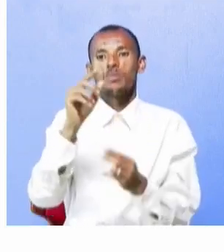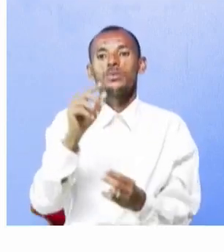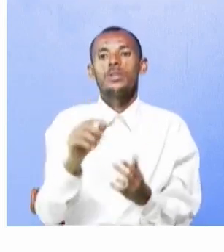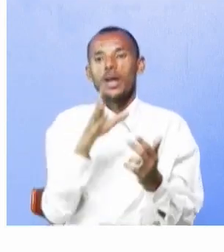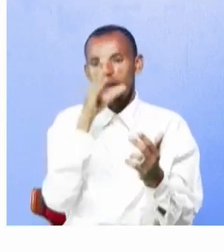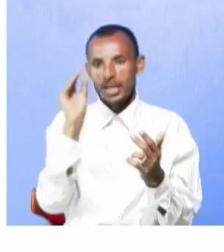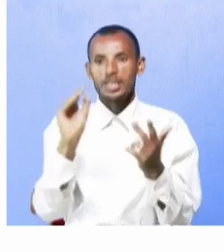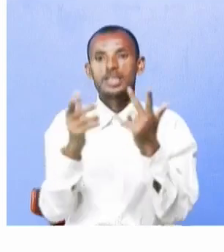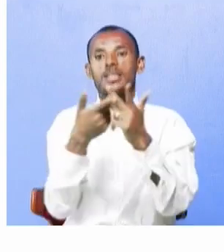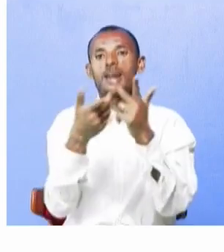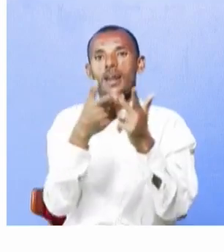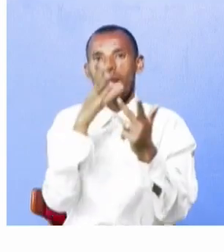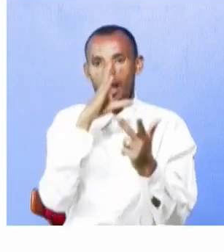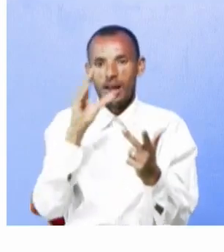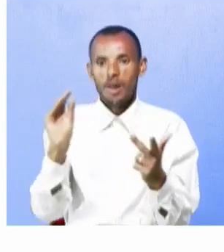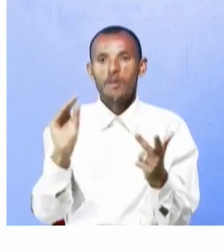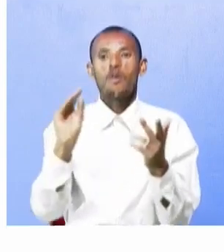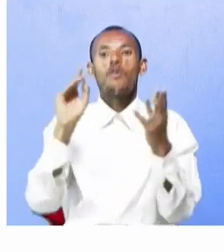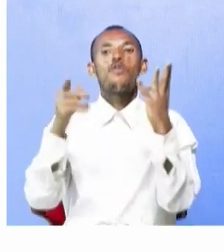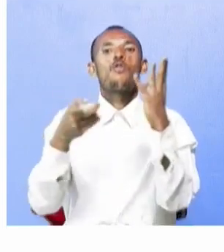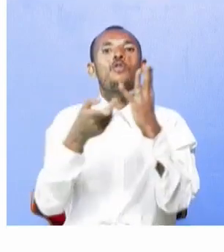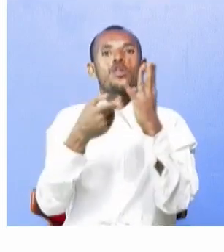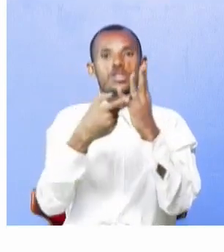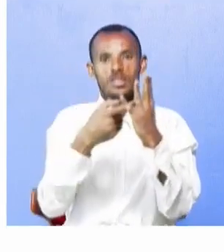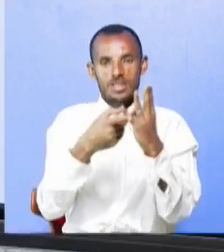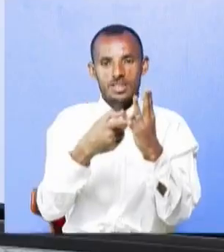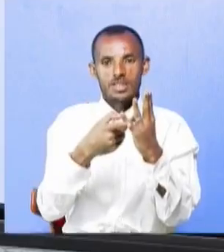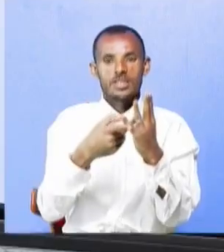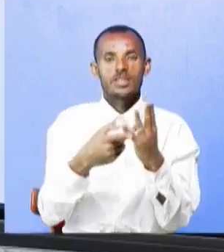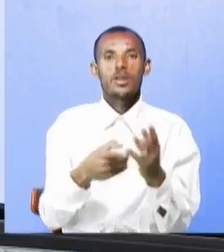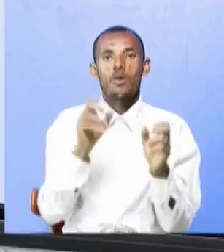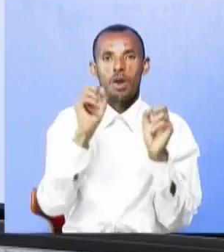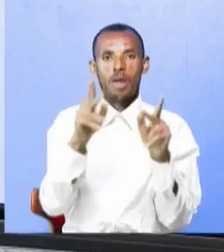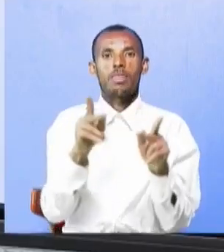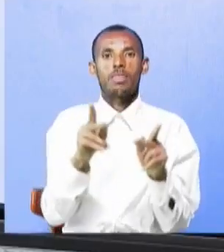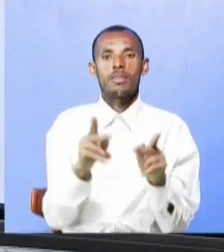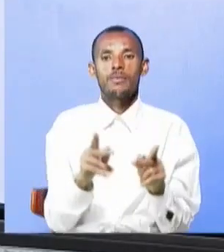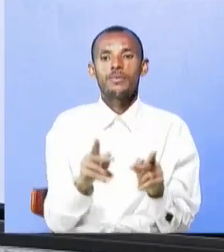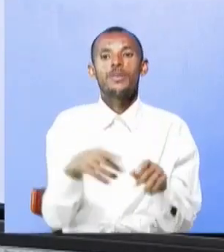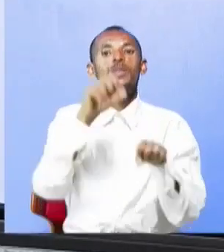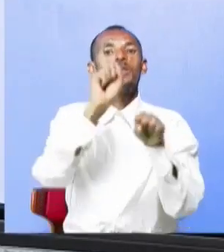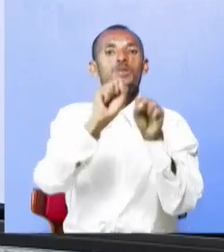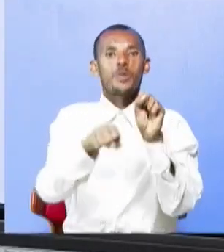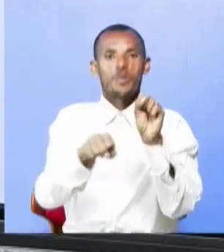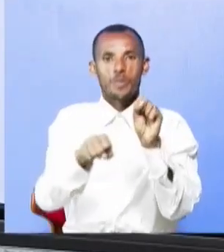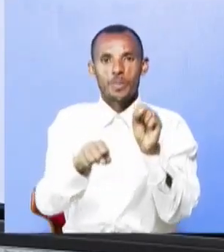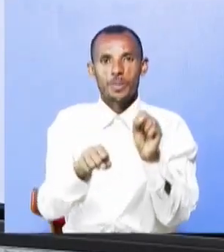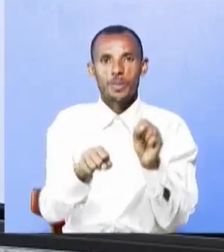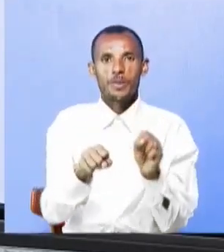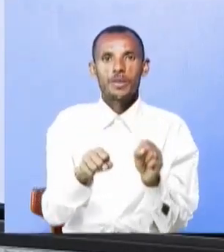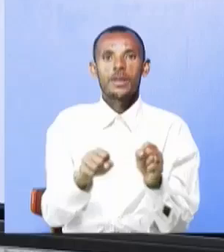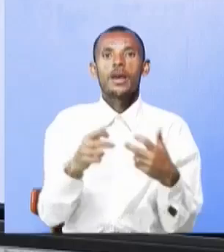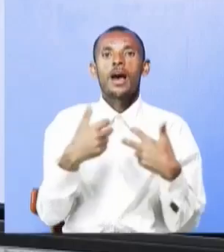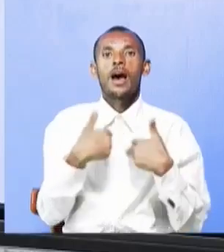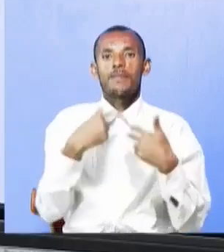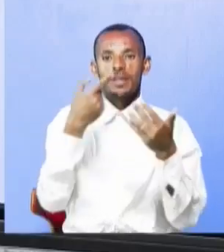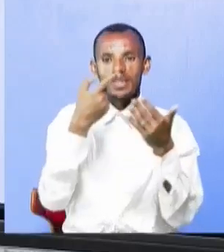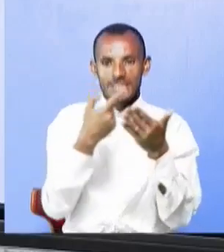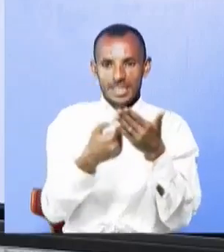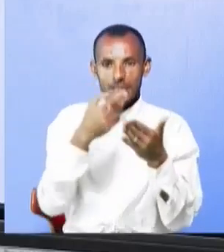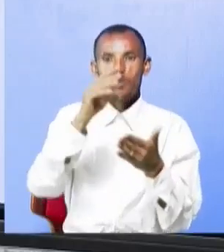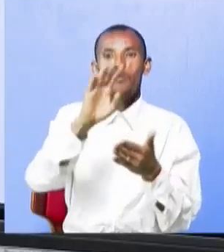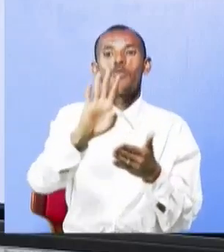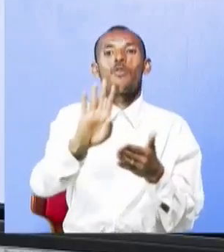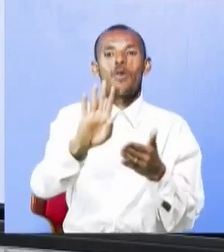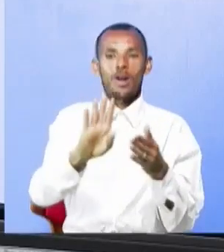third. And this is a fourth quadrant, all right? So having these quadrants,